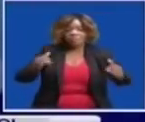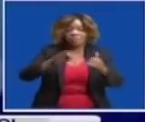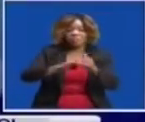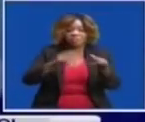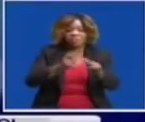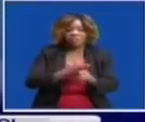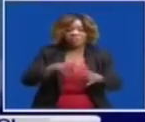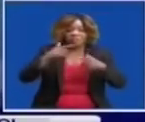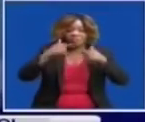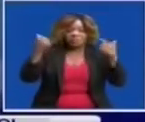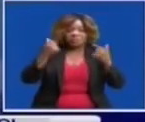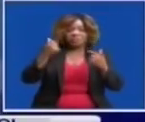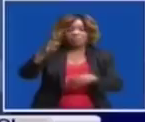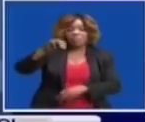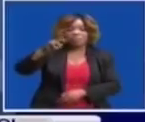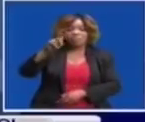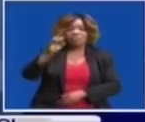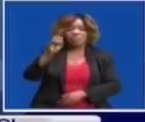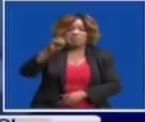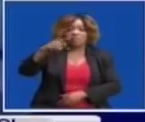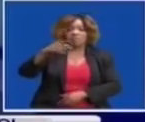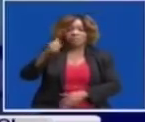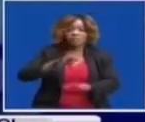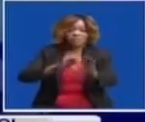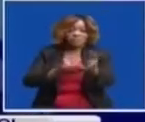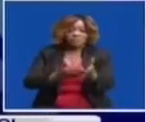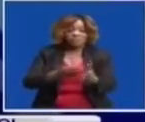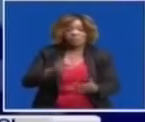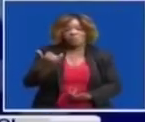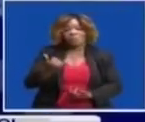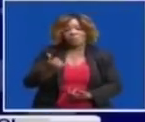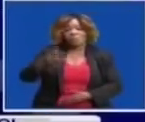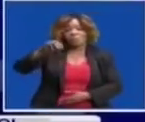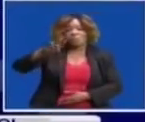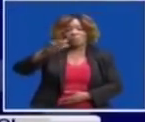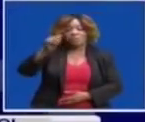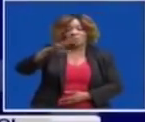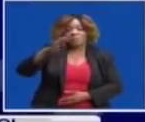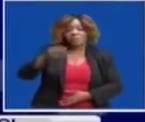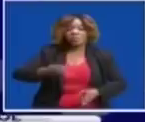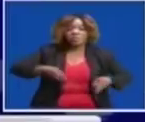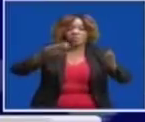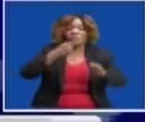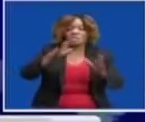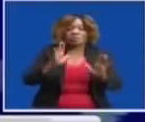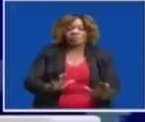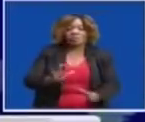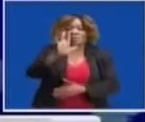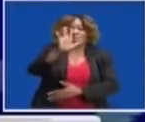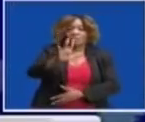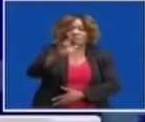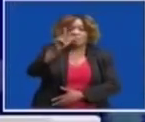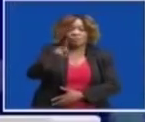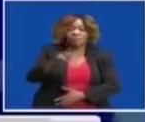Africa, Chimwemwe Mtonga, has died. Zambia's High Commissioner to South Africa, Emmanuel Mwamba, says a 51-year-old Mr.